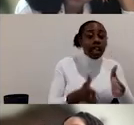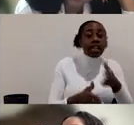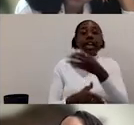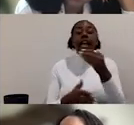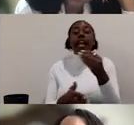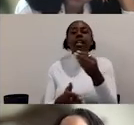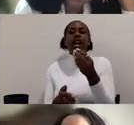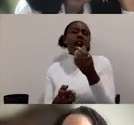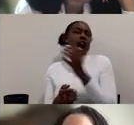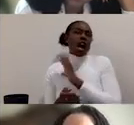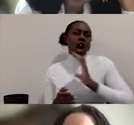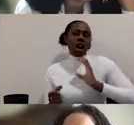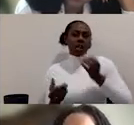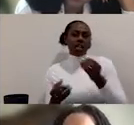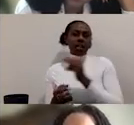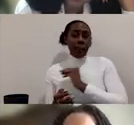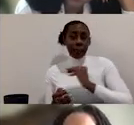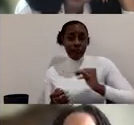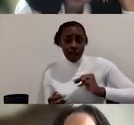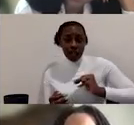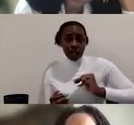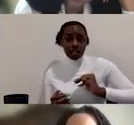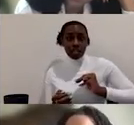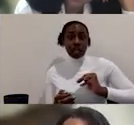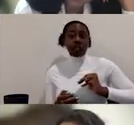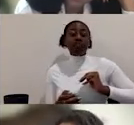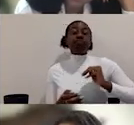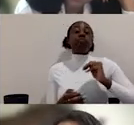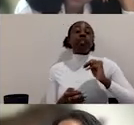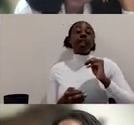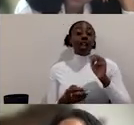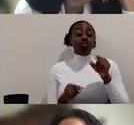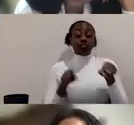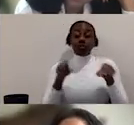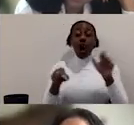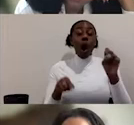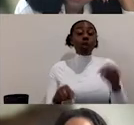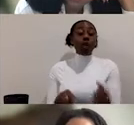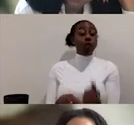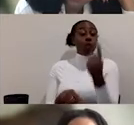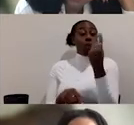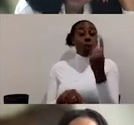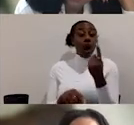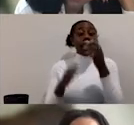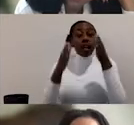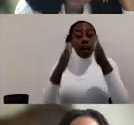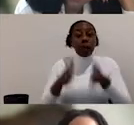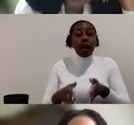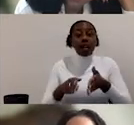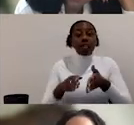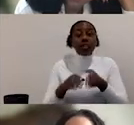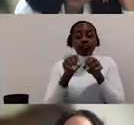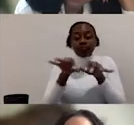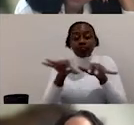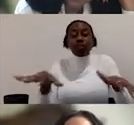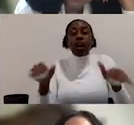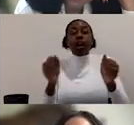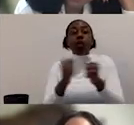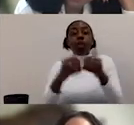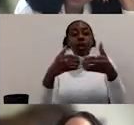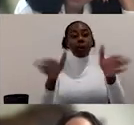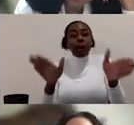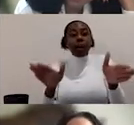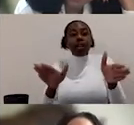actually took action in terms of sharing it with the public. And so one of the first clips we're gonna see is from that journalist who ran